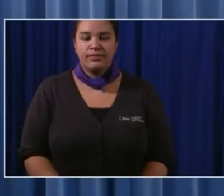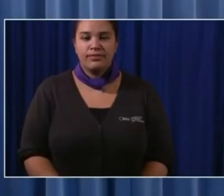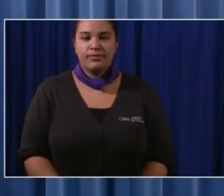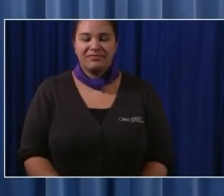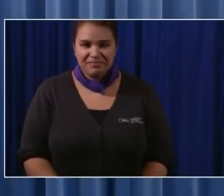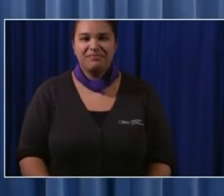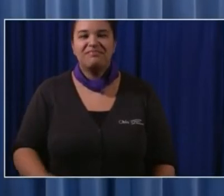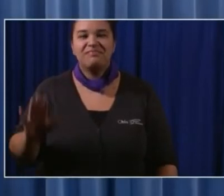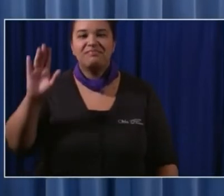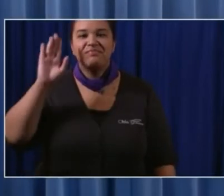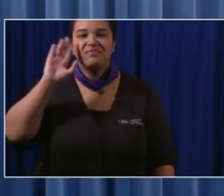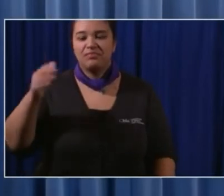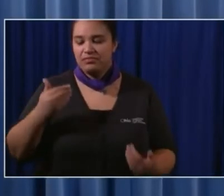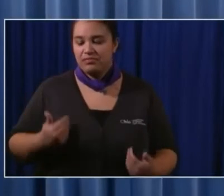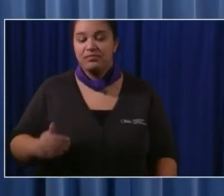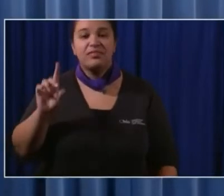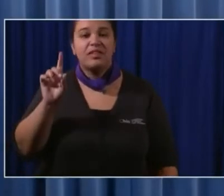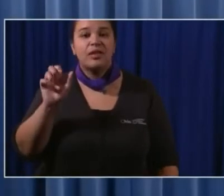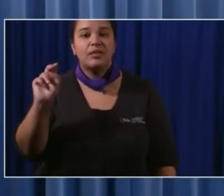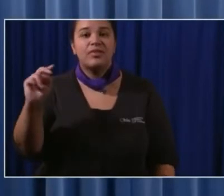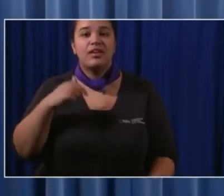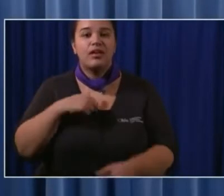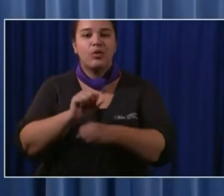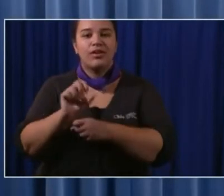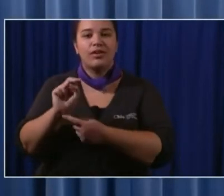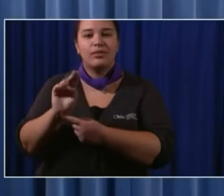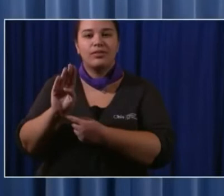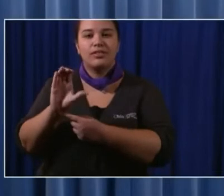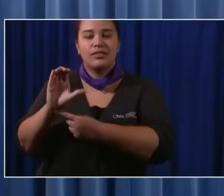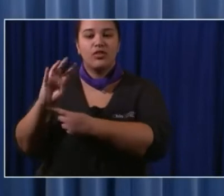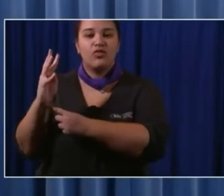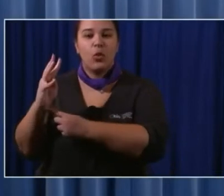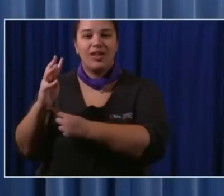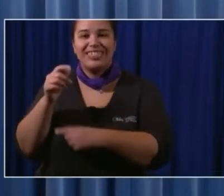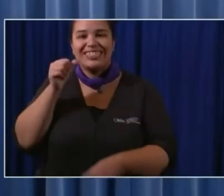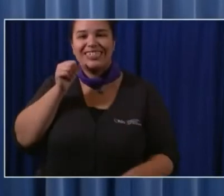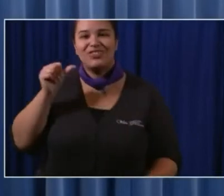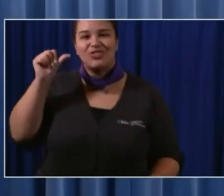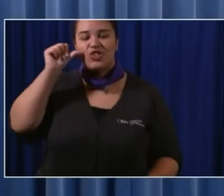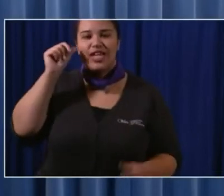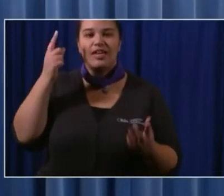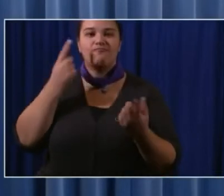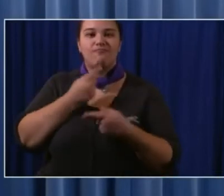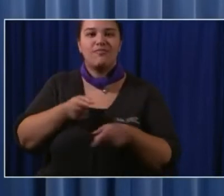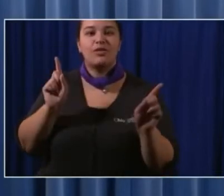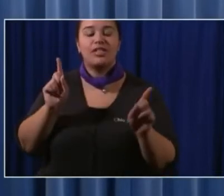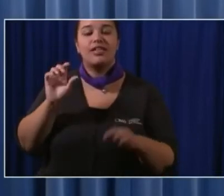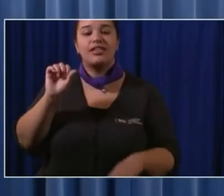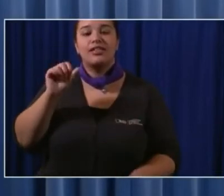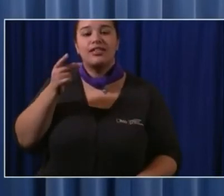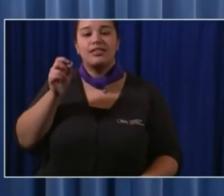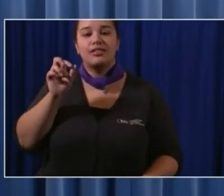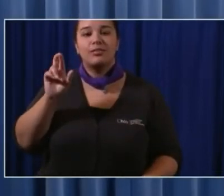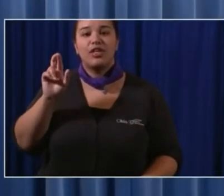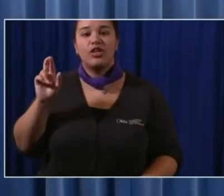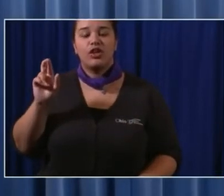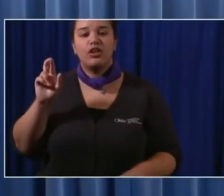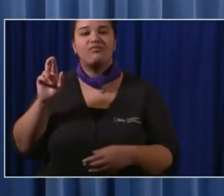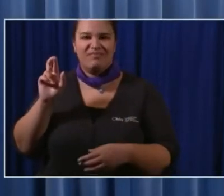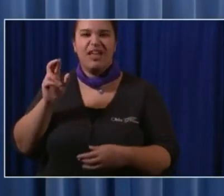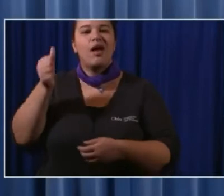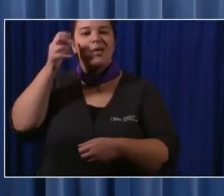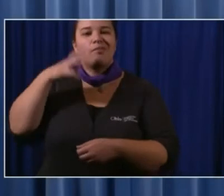Governor DeWine, Dan Perlman with NBC4 here in Columbus. In light of the news yesterday regarding Speaker Householder, I'm sure you've heard there are now